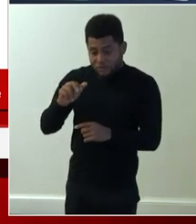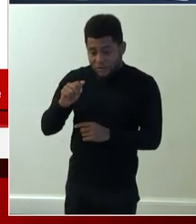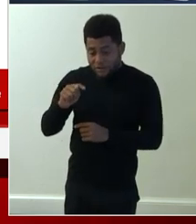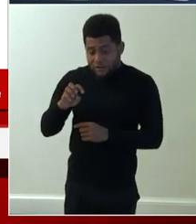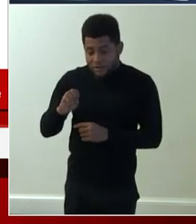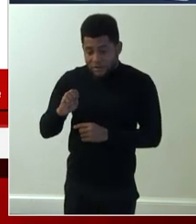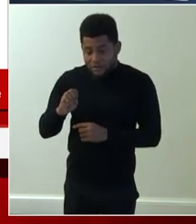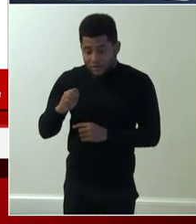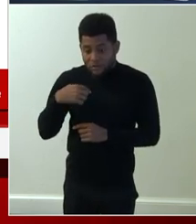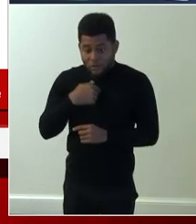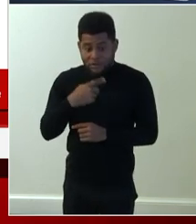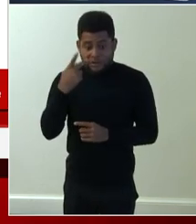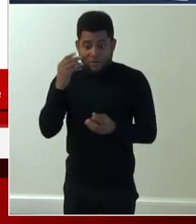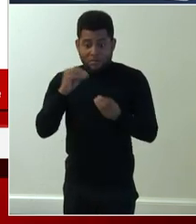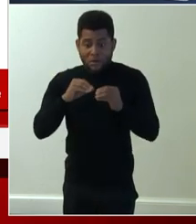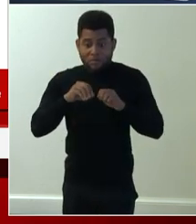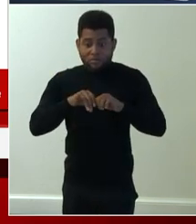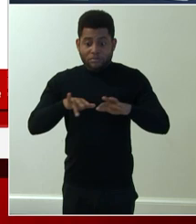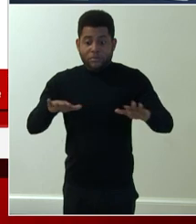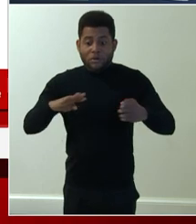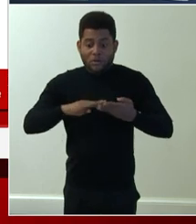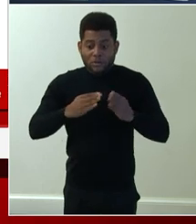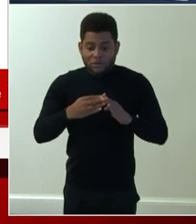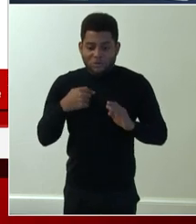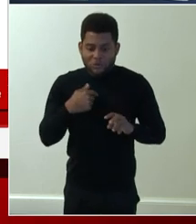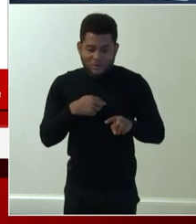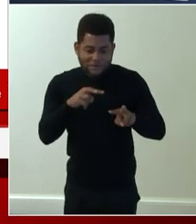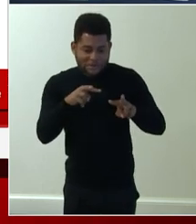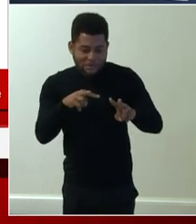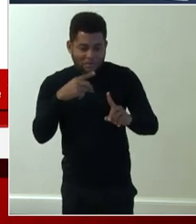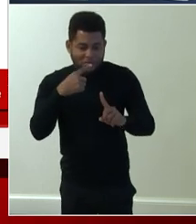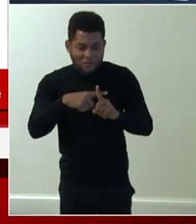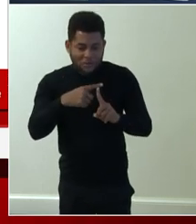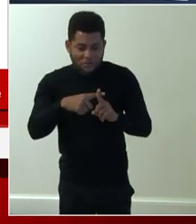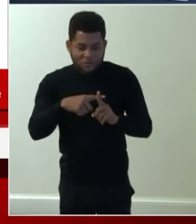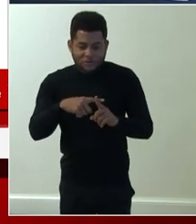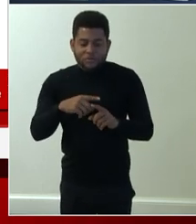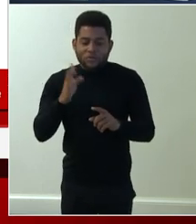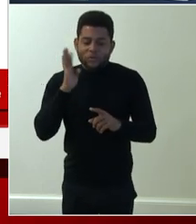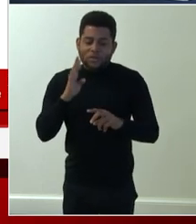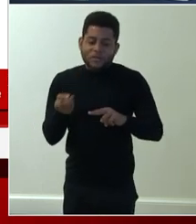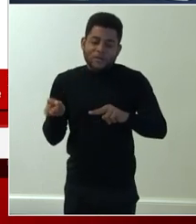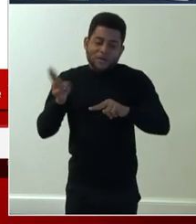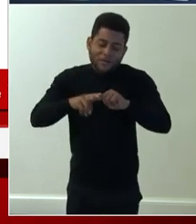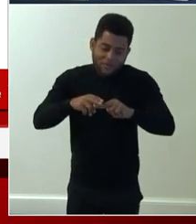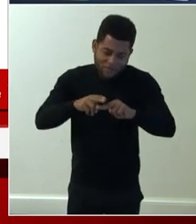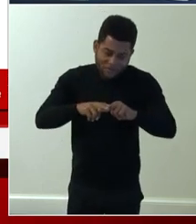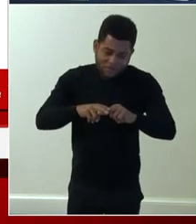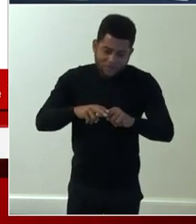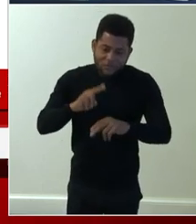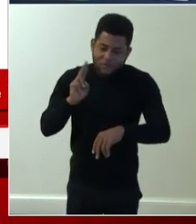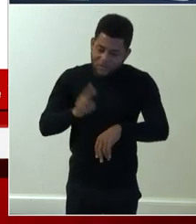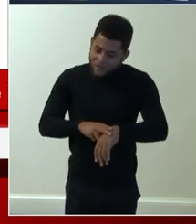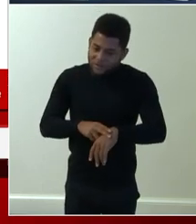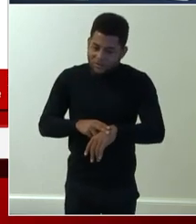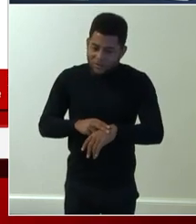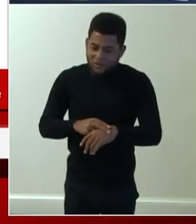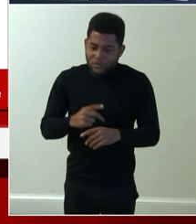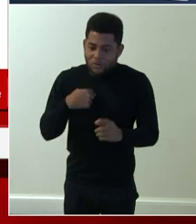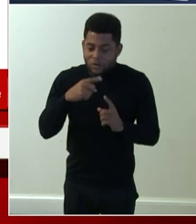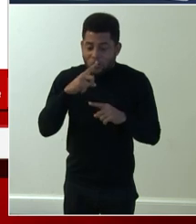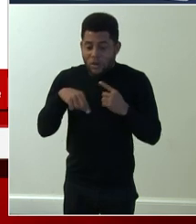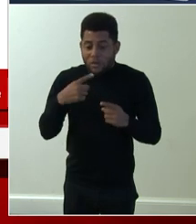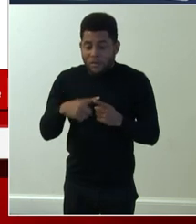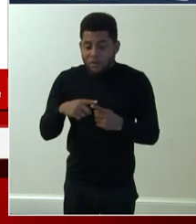community, we anticipate that the positivity rate is going to increase in the community as well. We've talked a lot about the